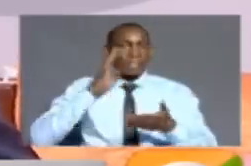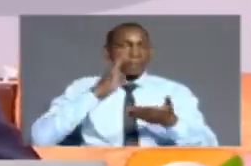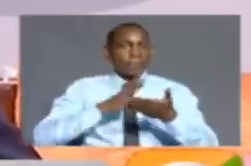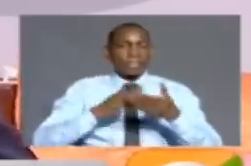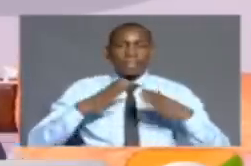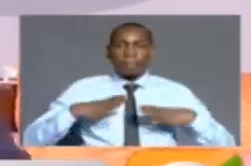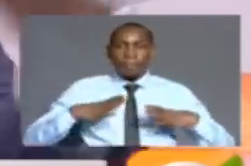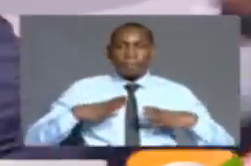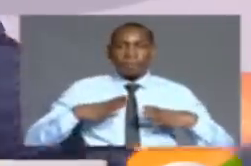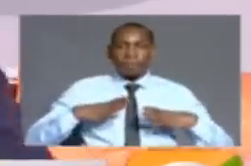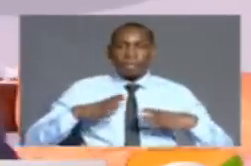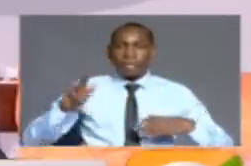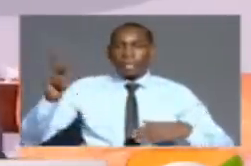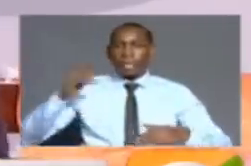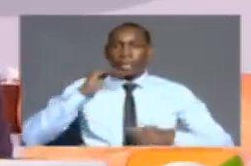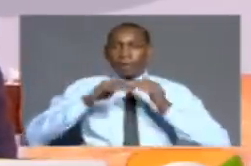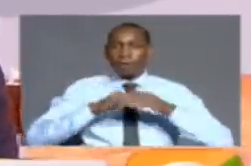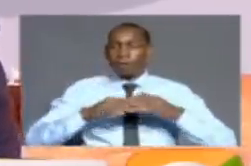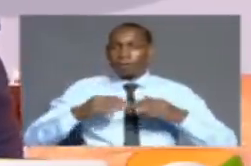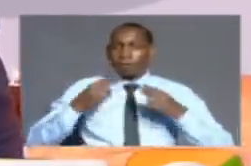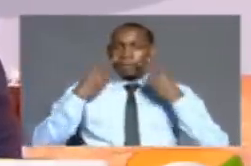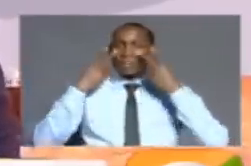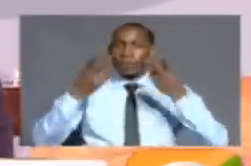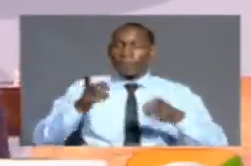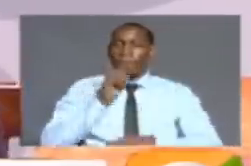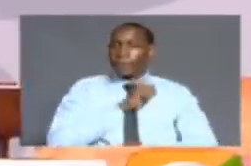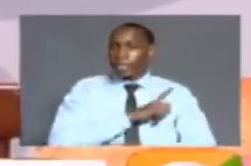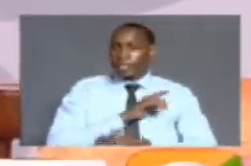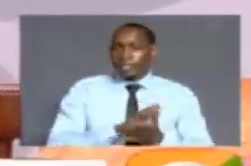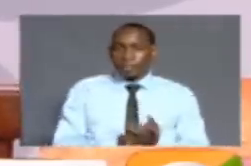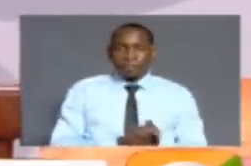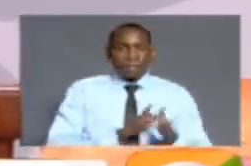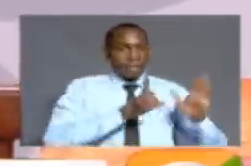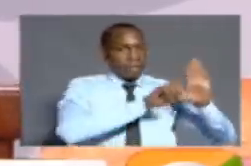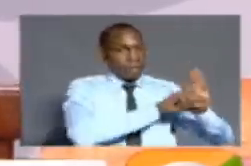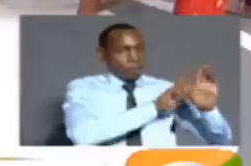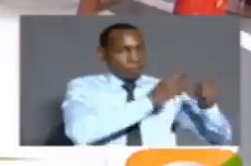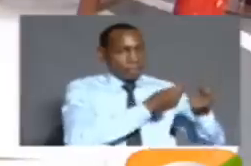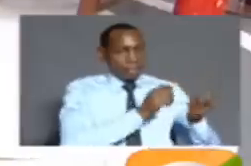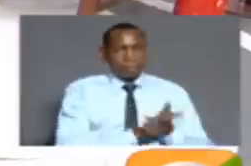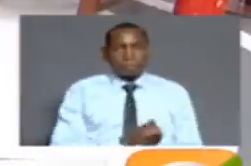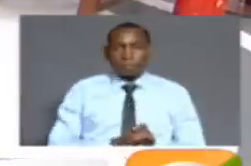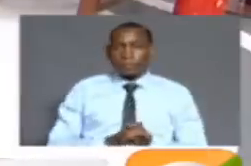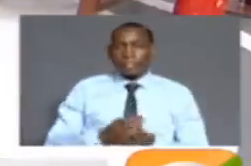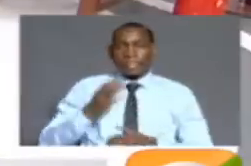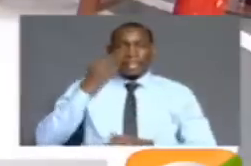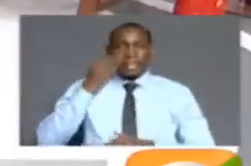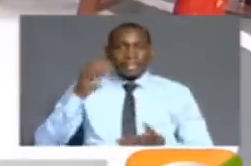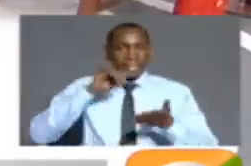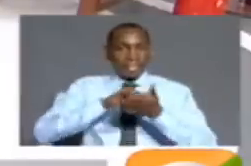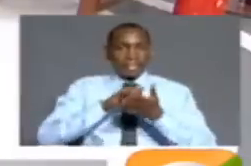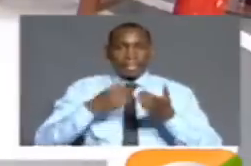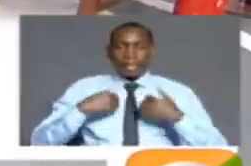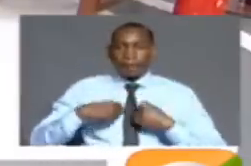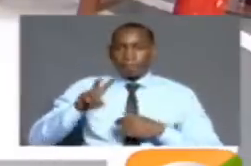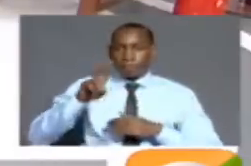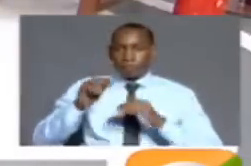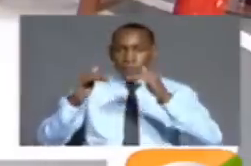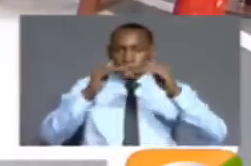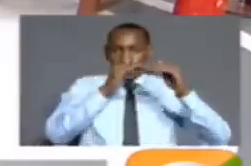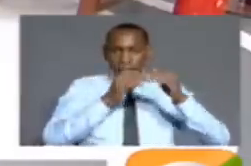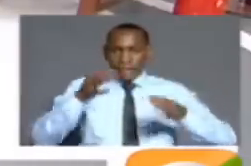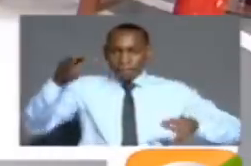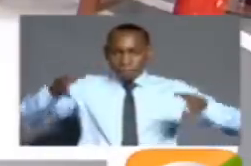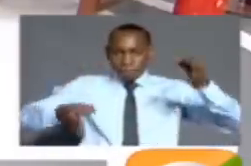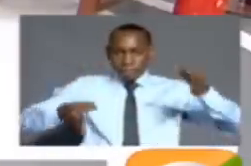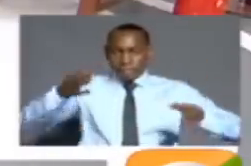witnesses? Yeah. Kenyans are all witnesses. They have seen it. Yeah. You know, it's an illegality. What I think is sad, it seems there's two levels of justice in this country.